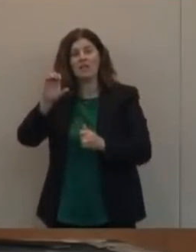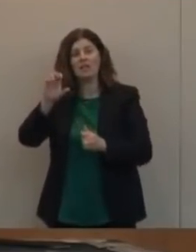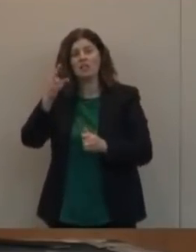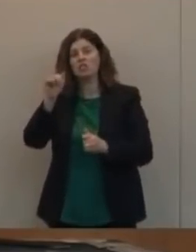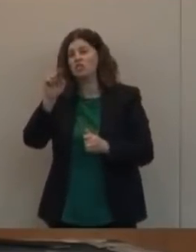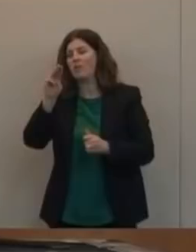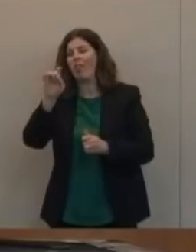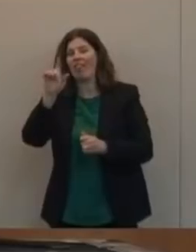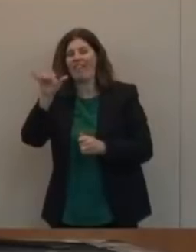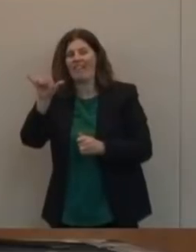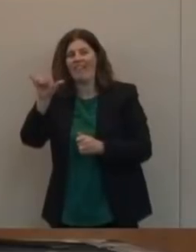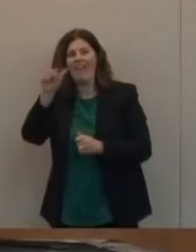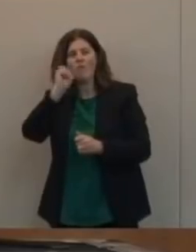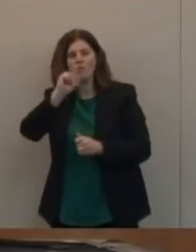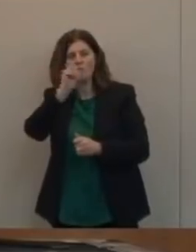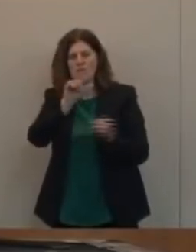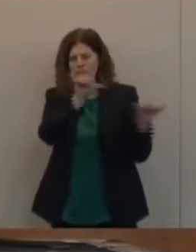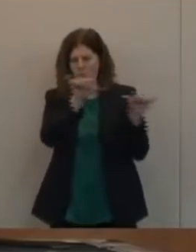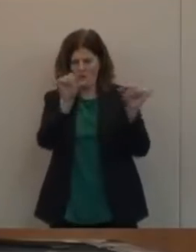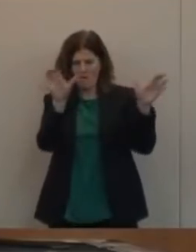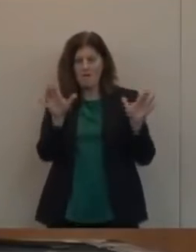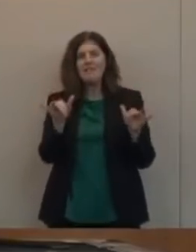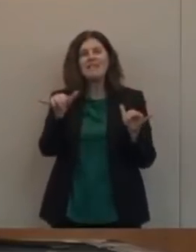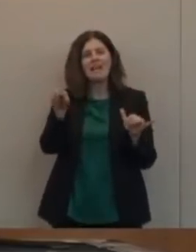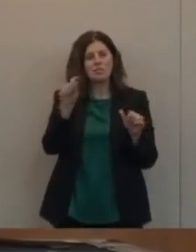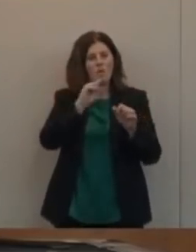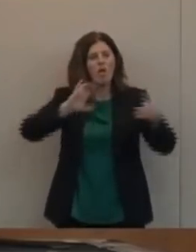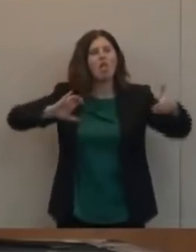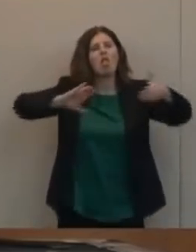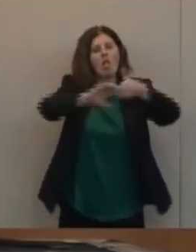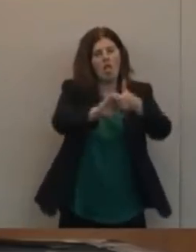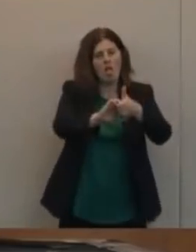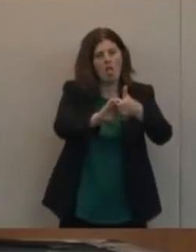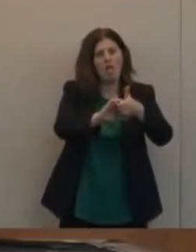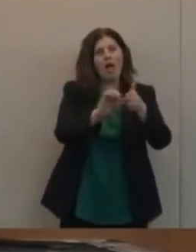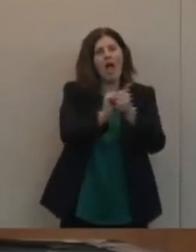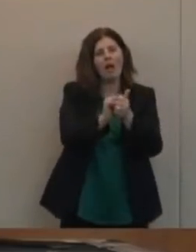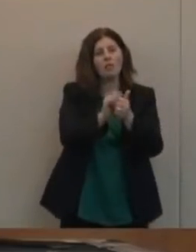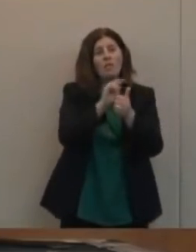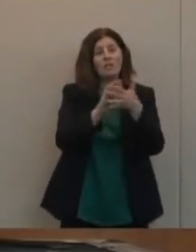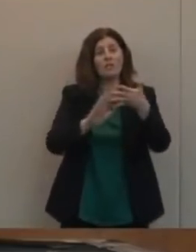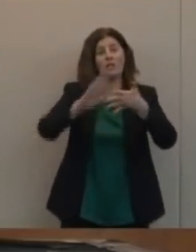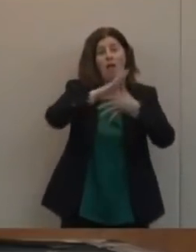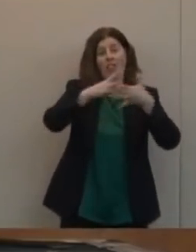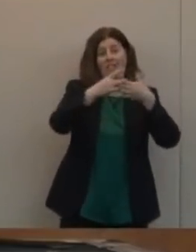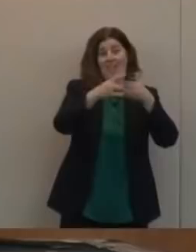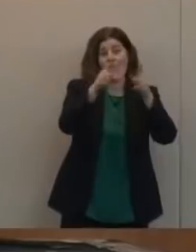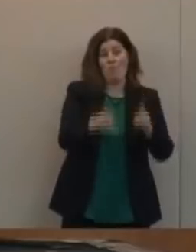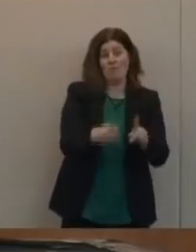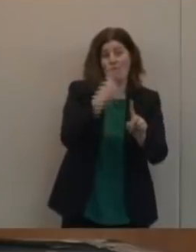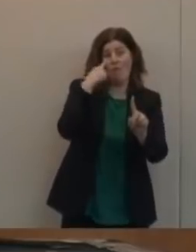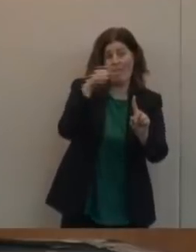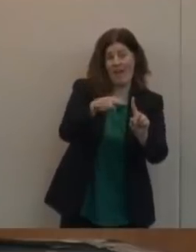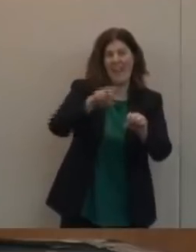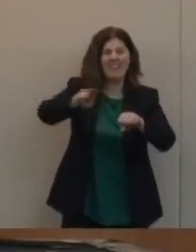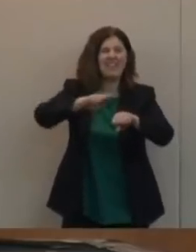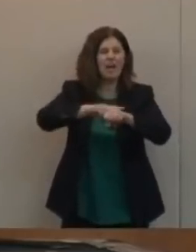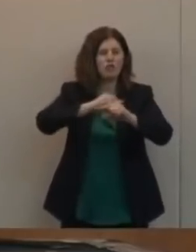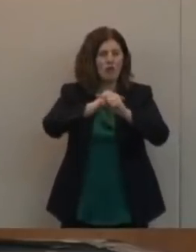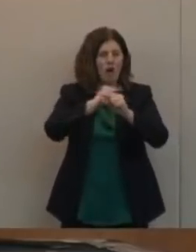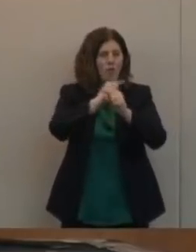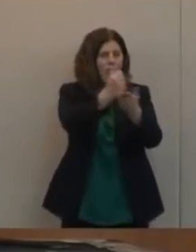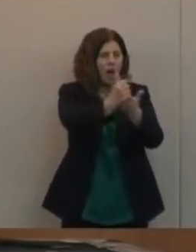Arizona. But yes, we're going to be doing that in partnership, and the lead entity for the state is the National Guard and